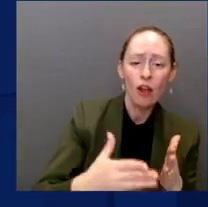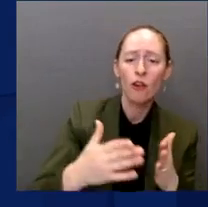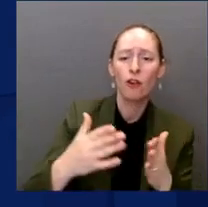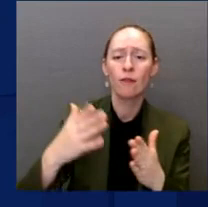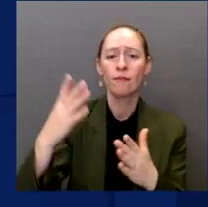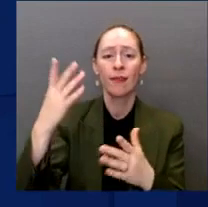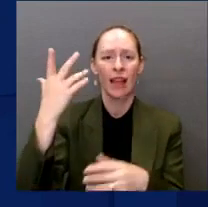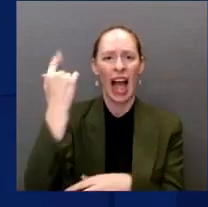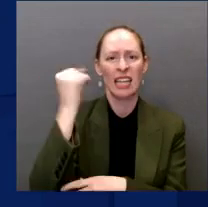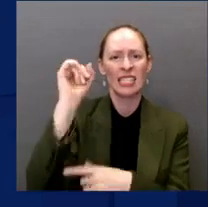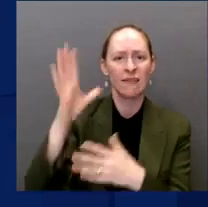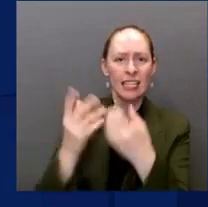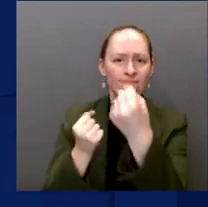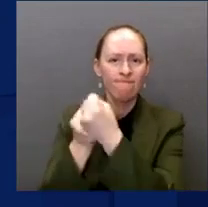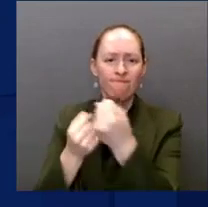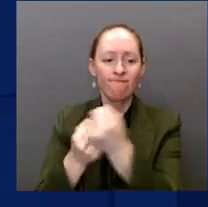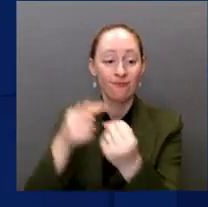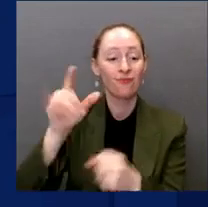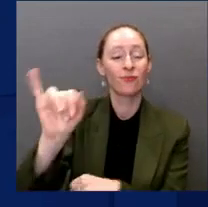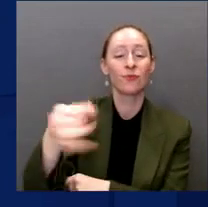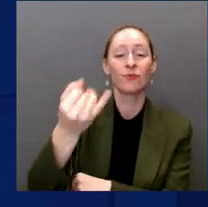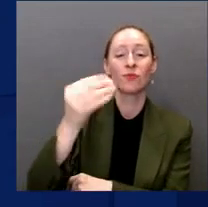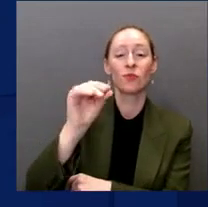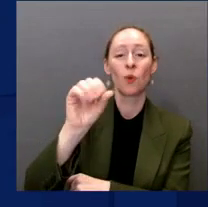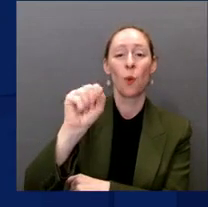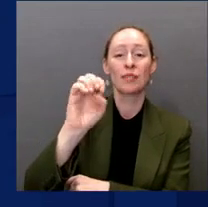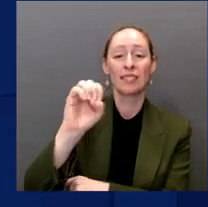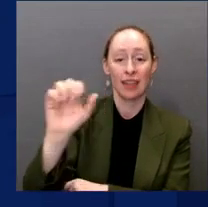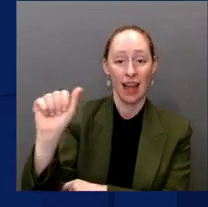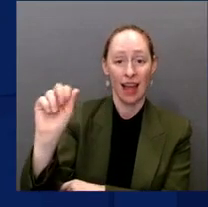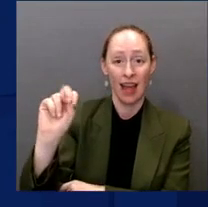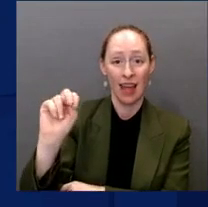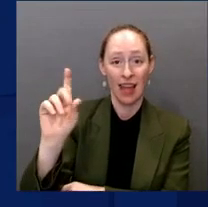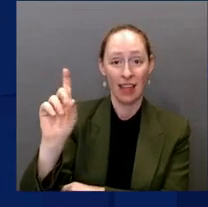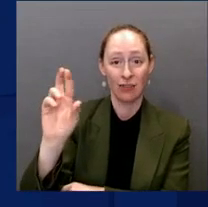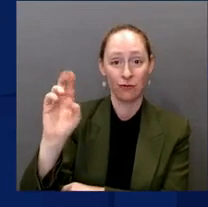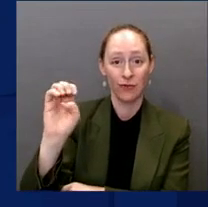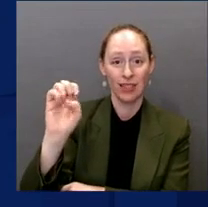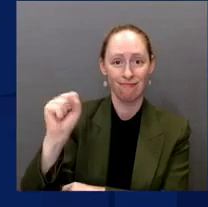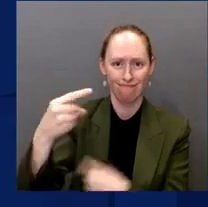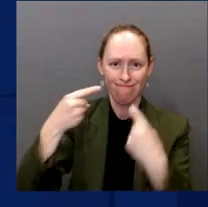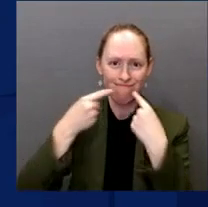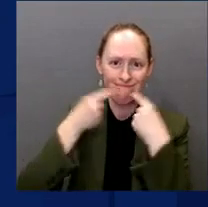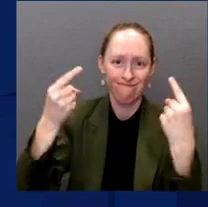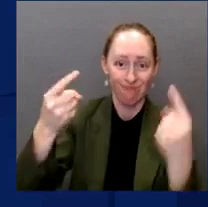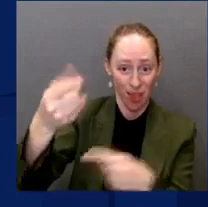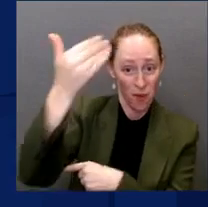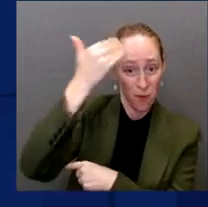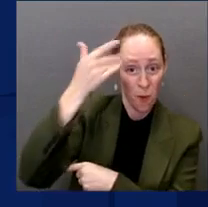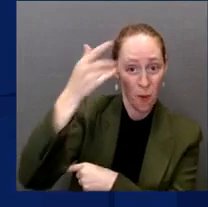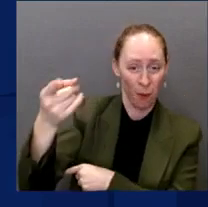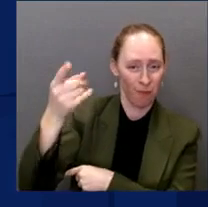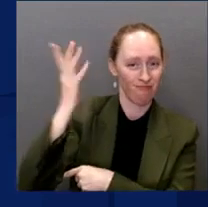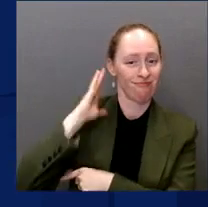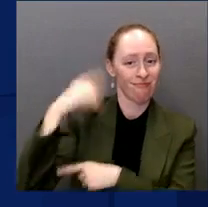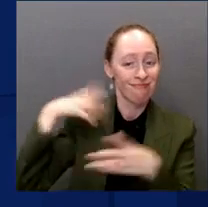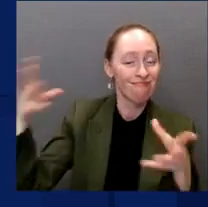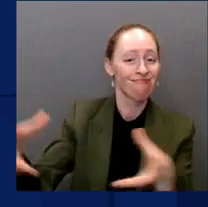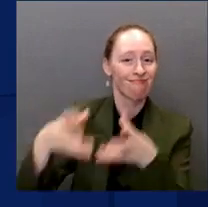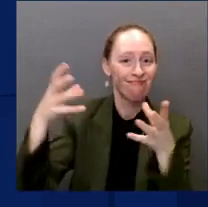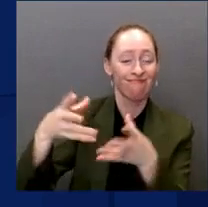Last time we hung out on the Ukrainian border in Poland. And leaders of business, labor, agriculture, faith, and